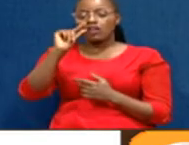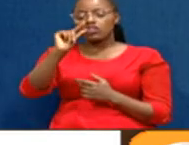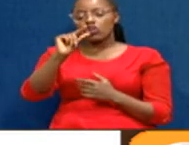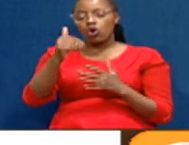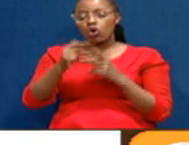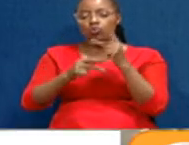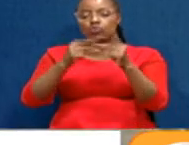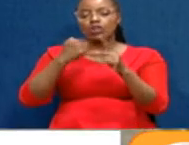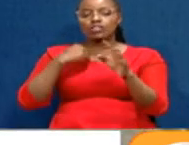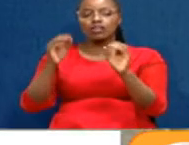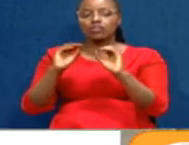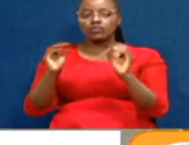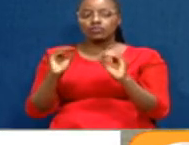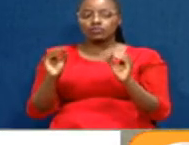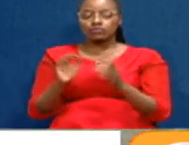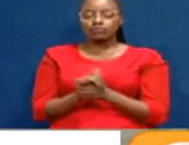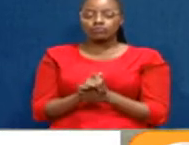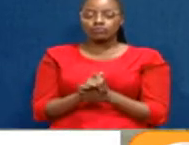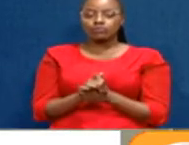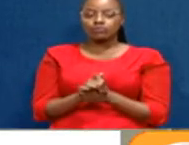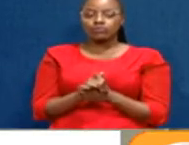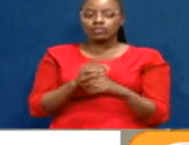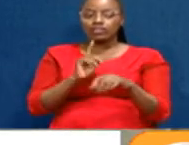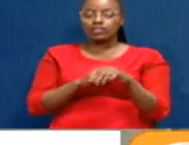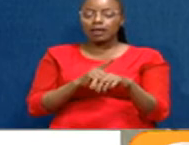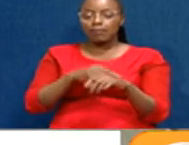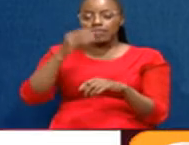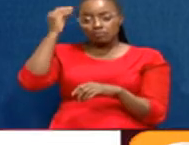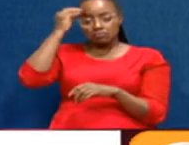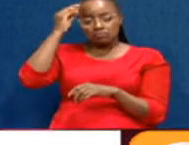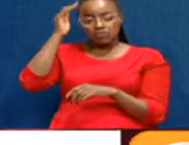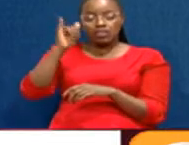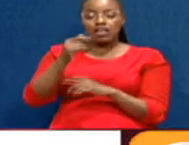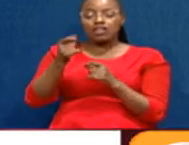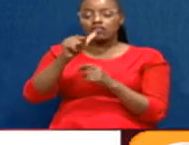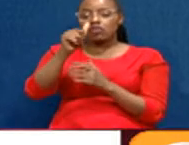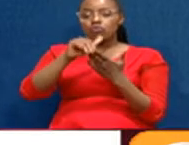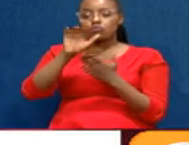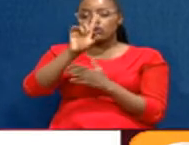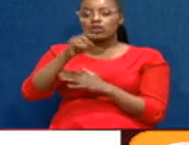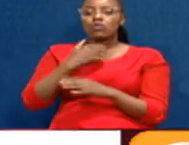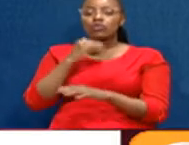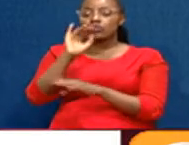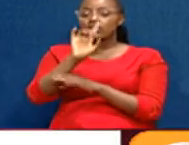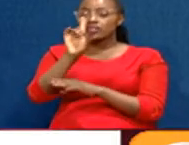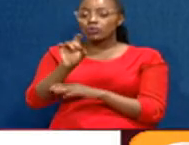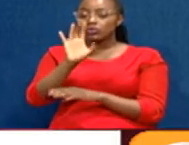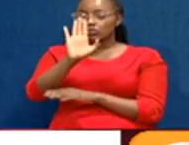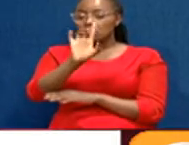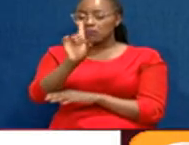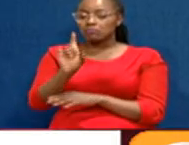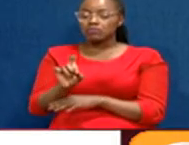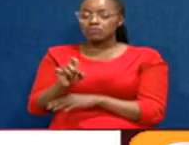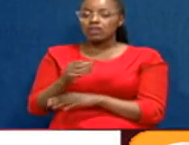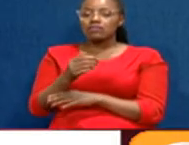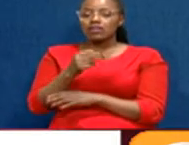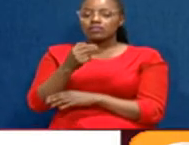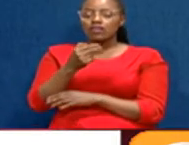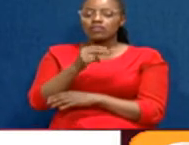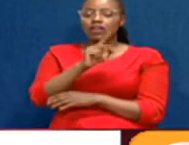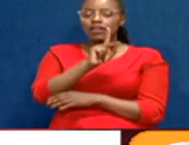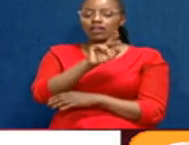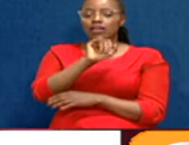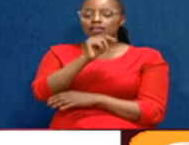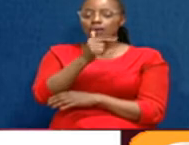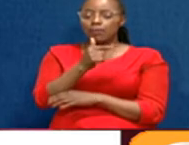or no progress. Thank you. Little or no progress. Okay. As they note that, let's get a few more questions in. You want to ask yours? Okay. Yeah. I'm Henry Kibet